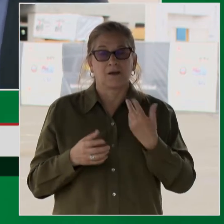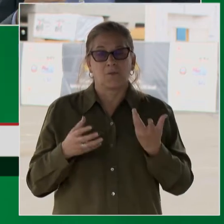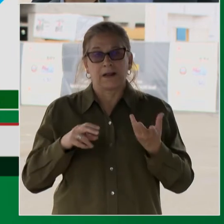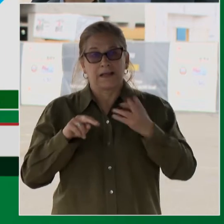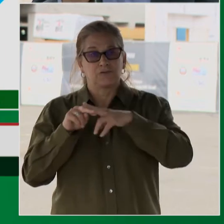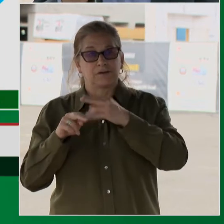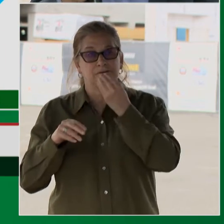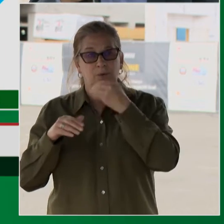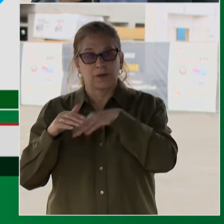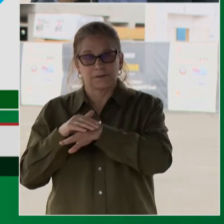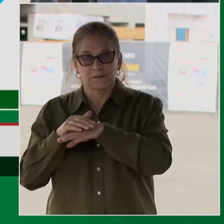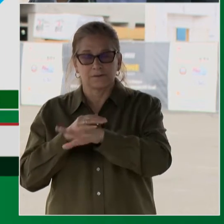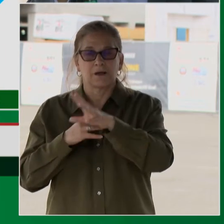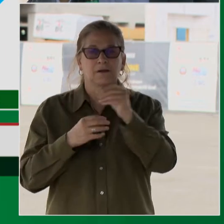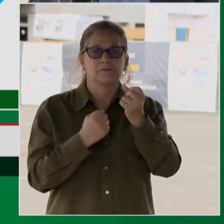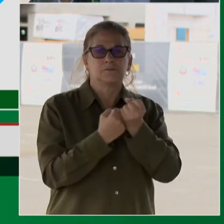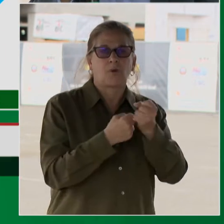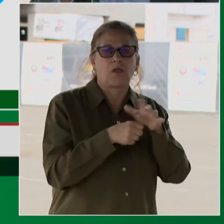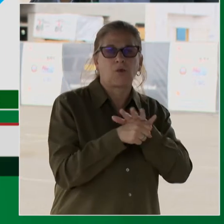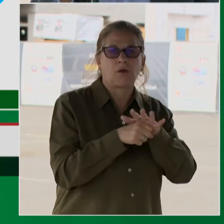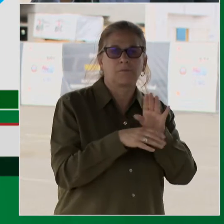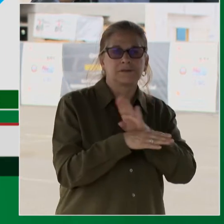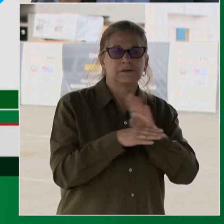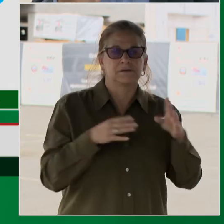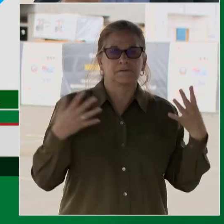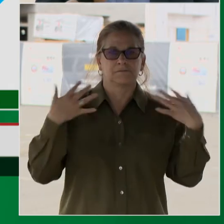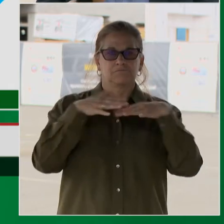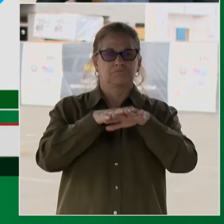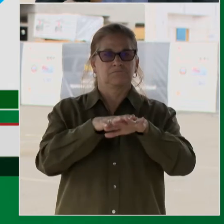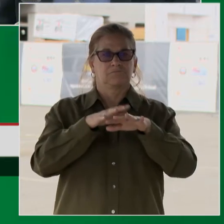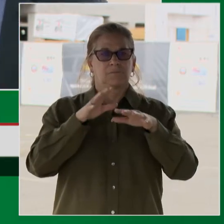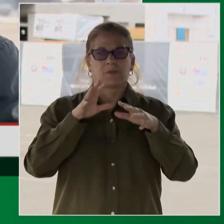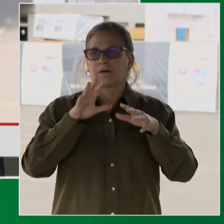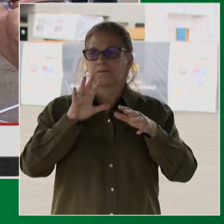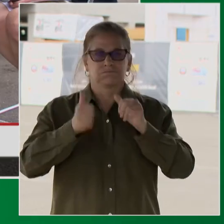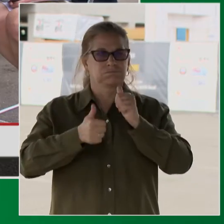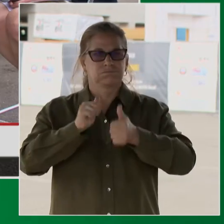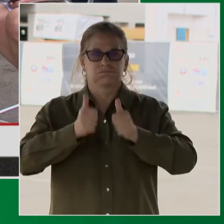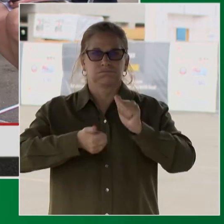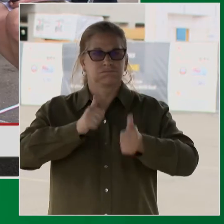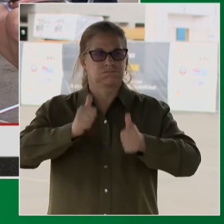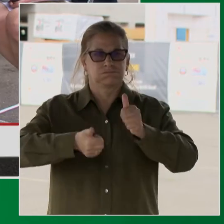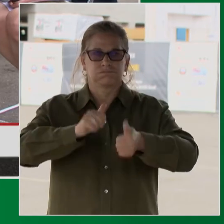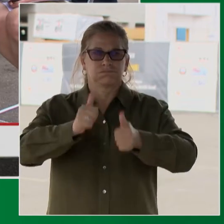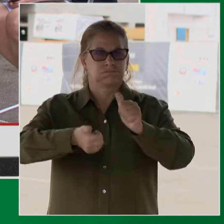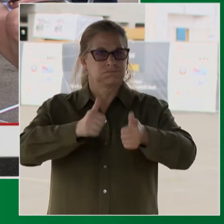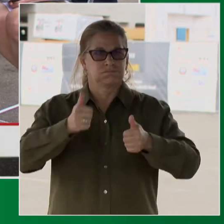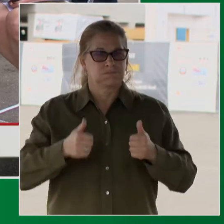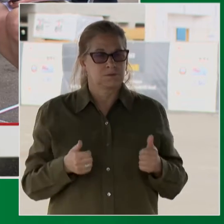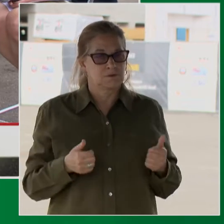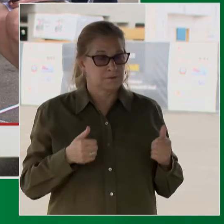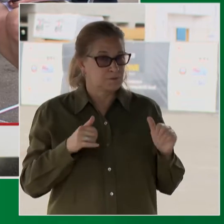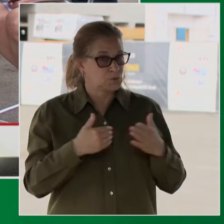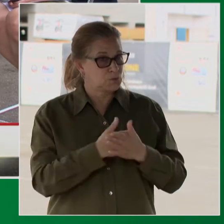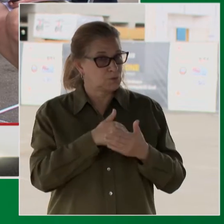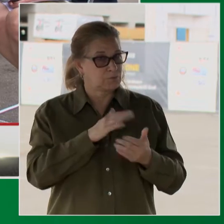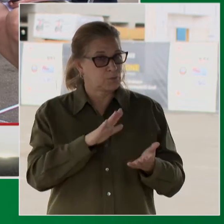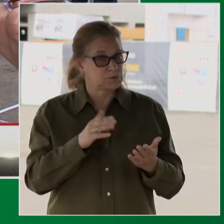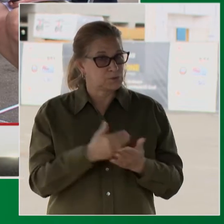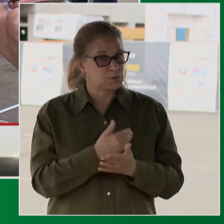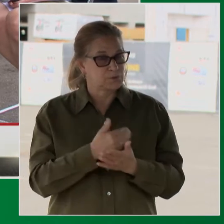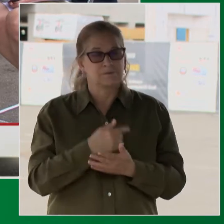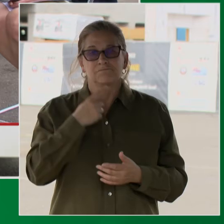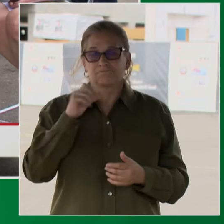support local businesses and local entrepreneurs at the same time. And so this is a new approach that we're just starting. We just kicked off this